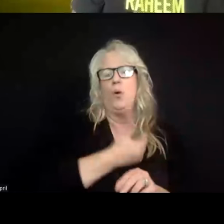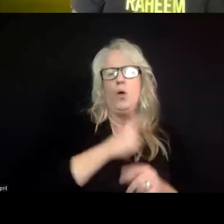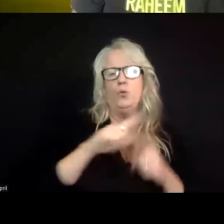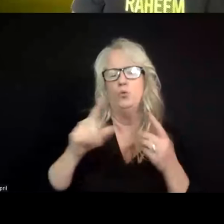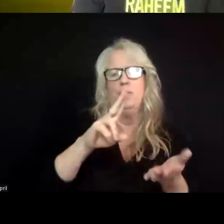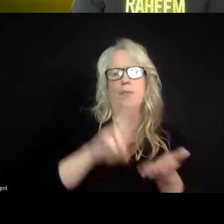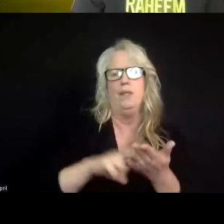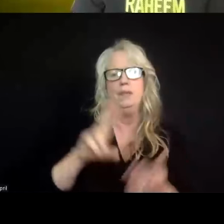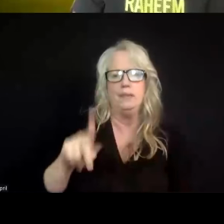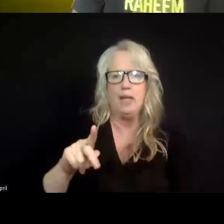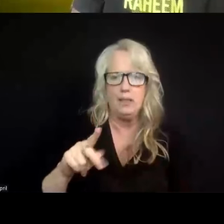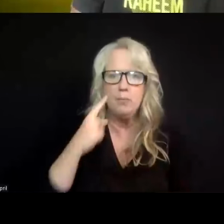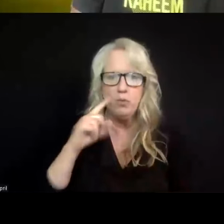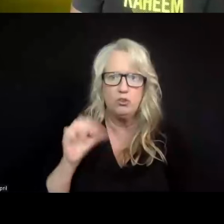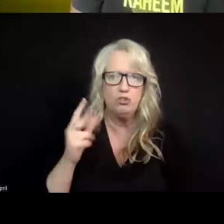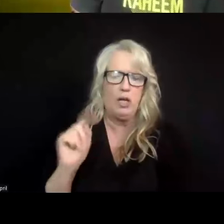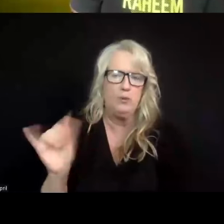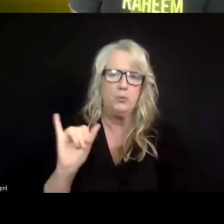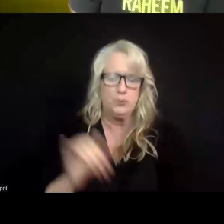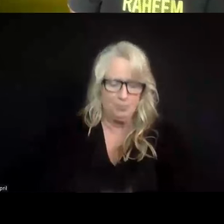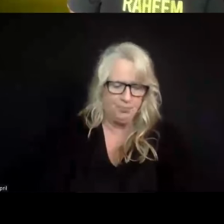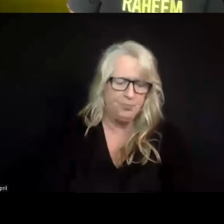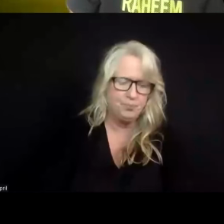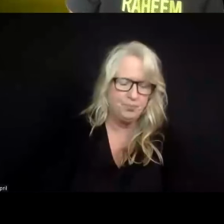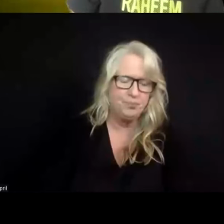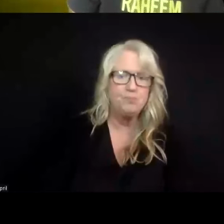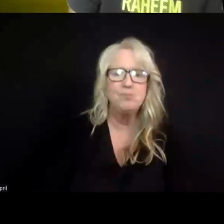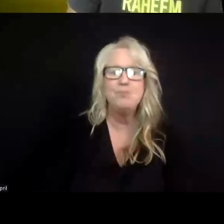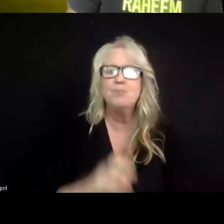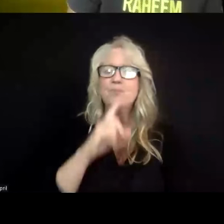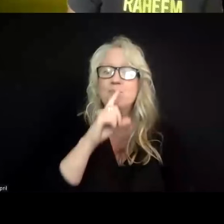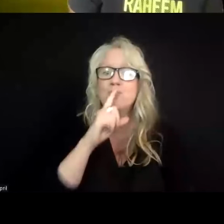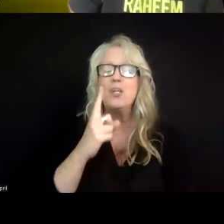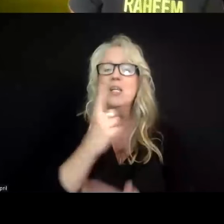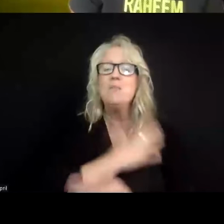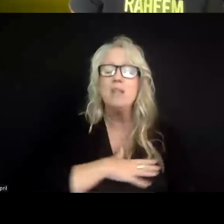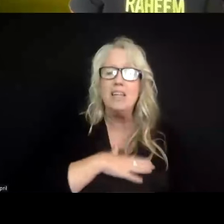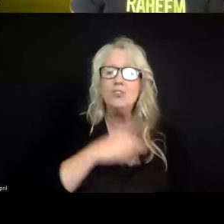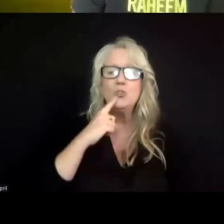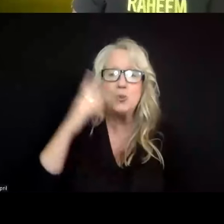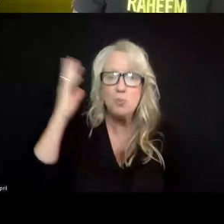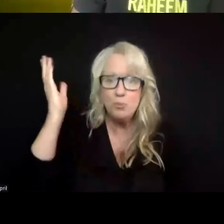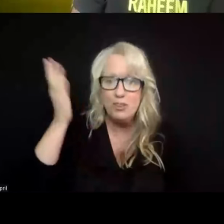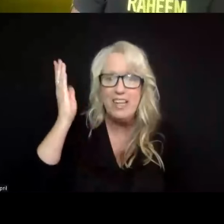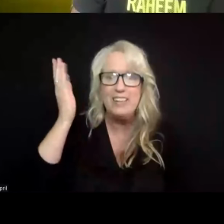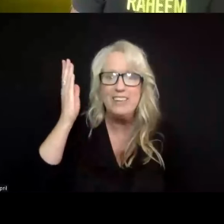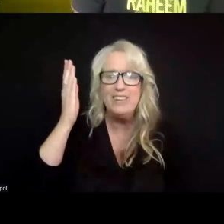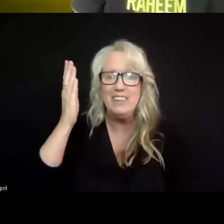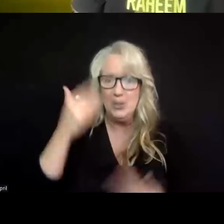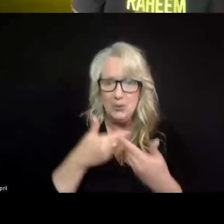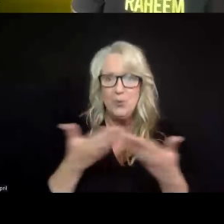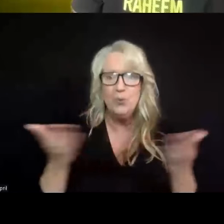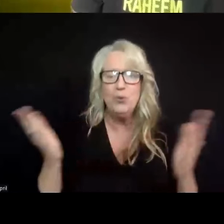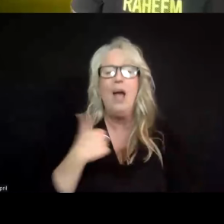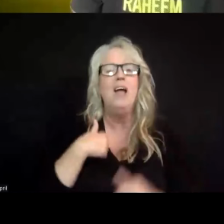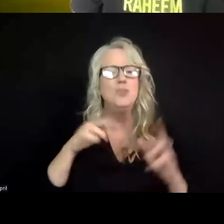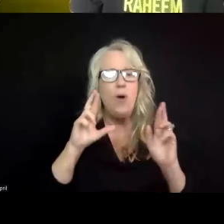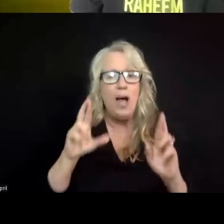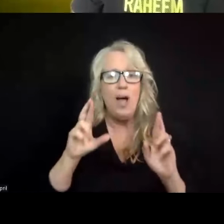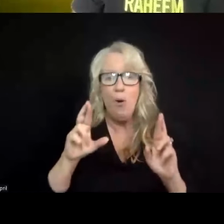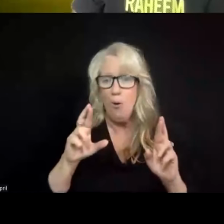link in the chat as well. So it was really a pleasure presenting to you. I hope as we